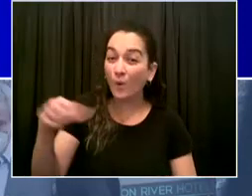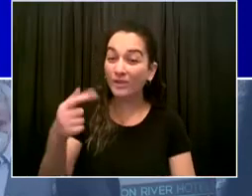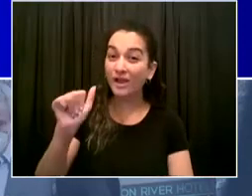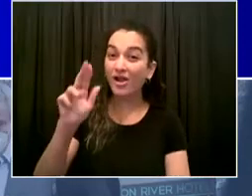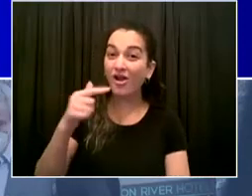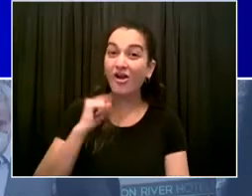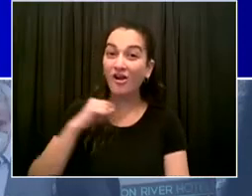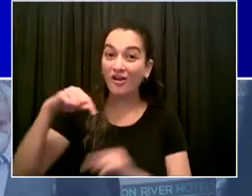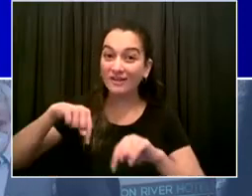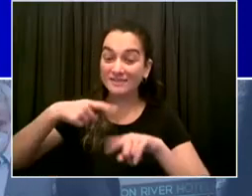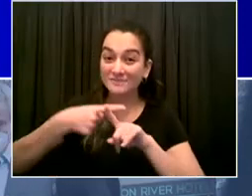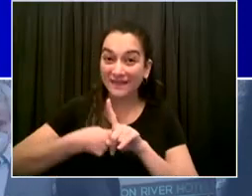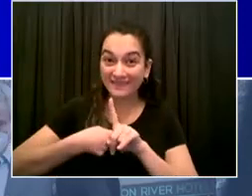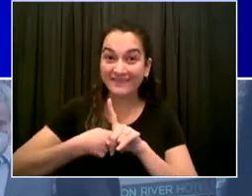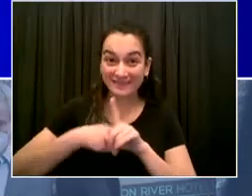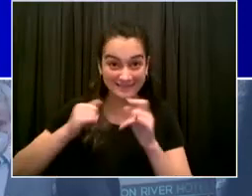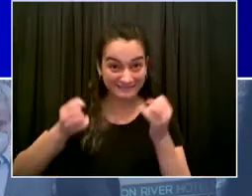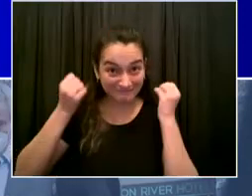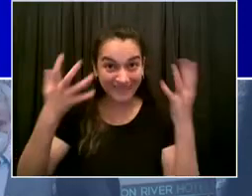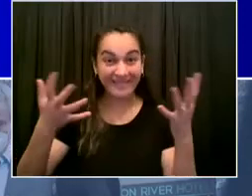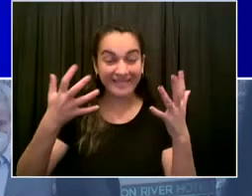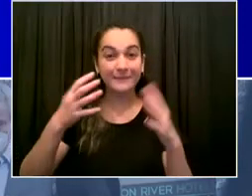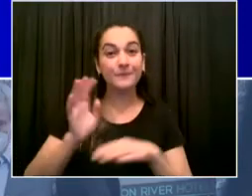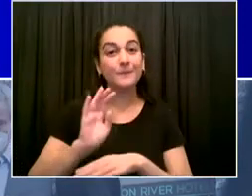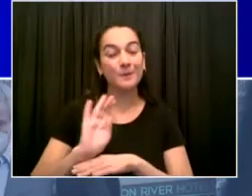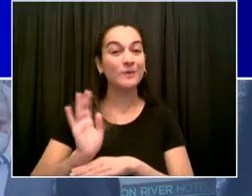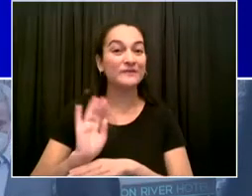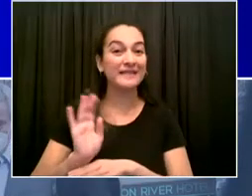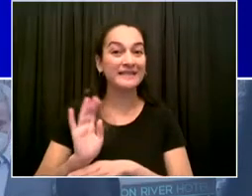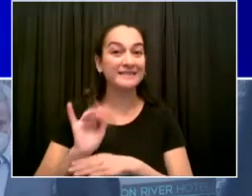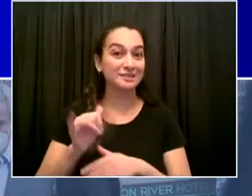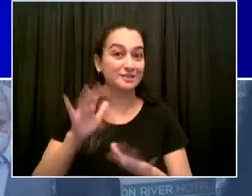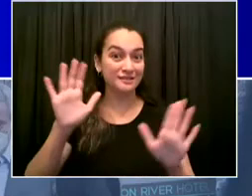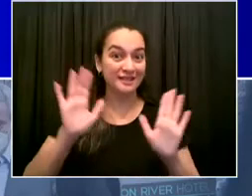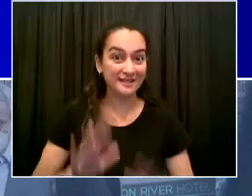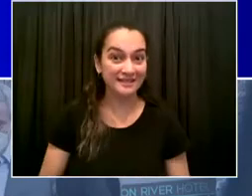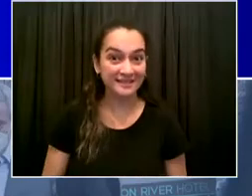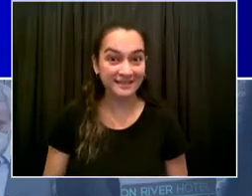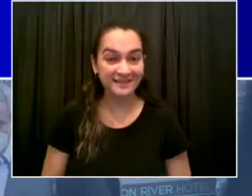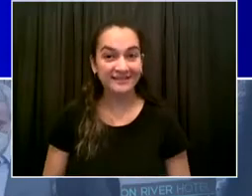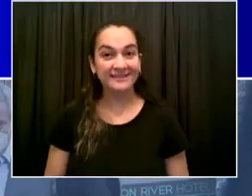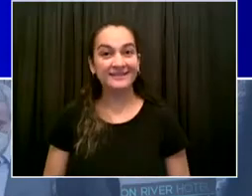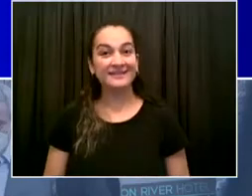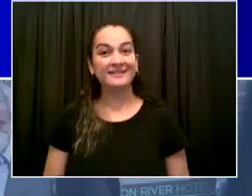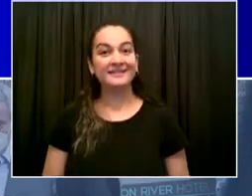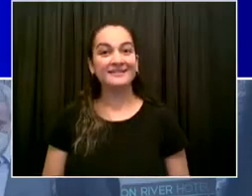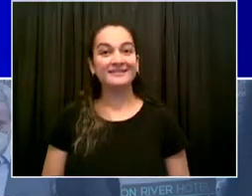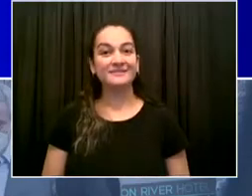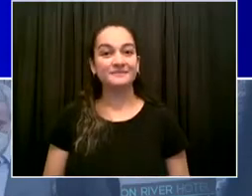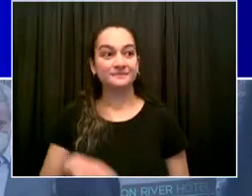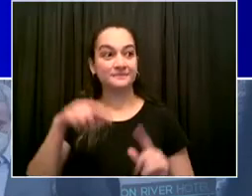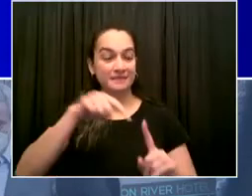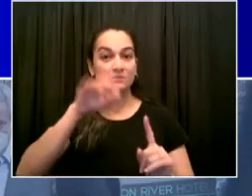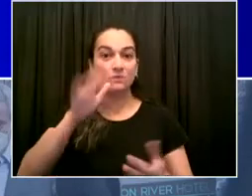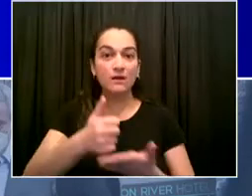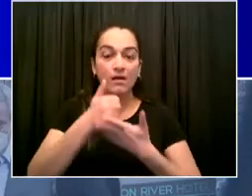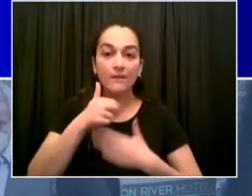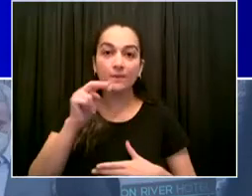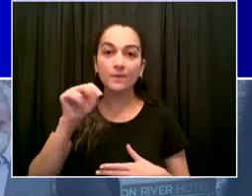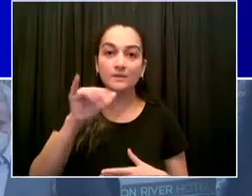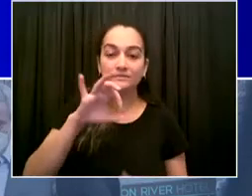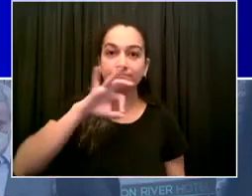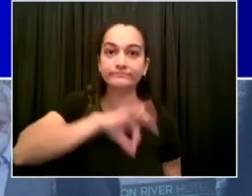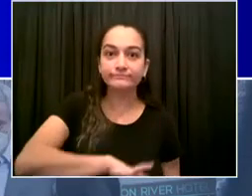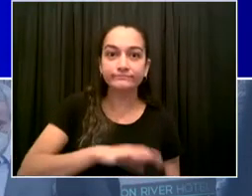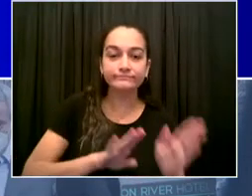difference. And the beauty of these shows that are produced here, that portray our life, makes me very proud